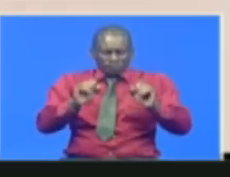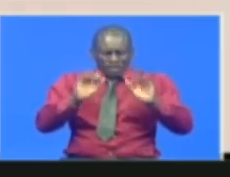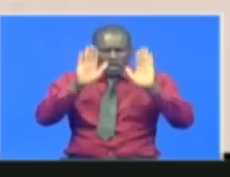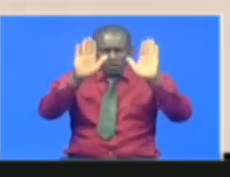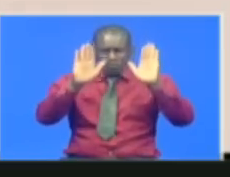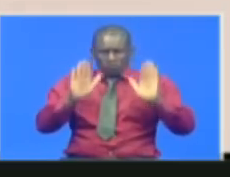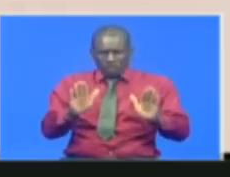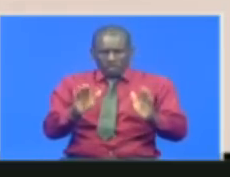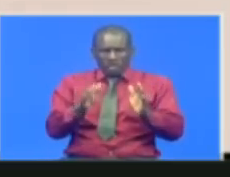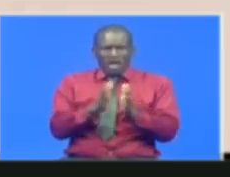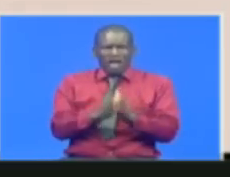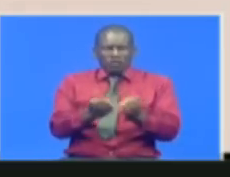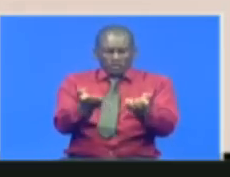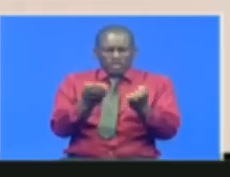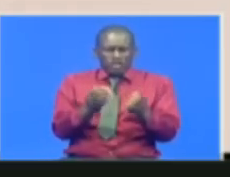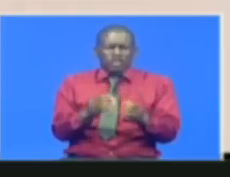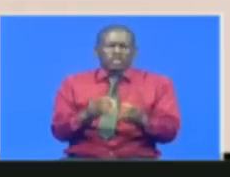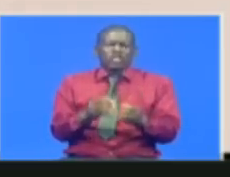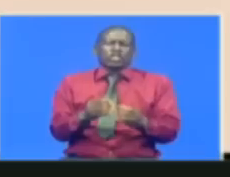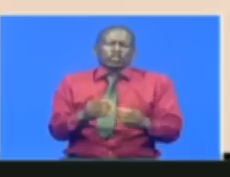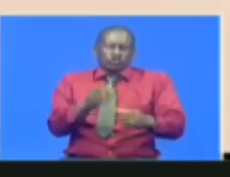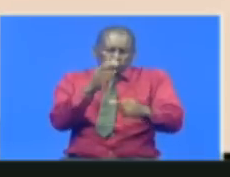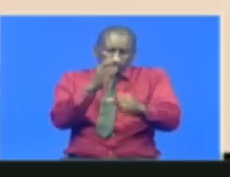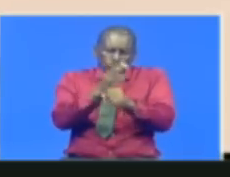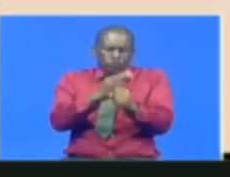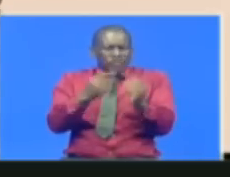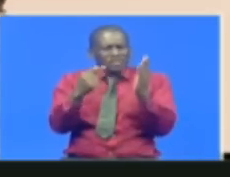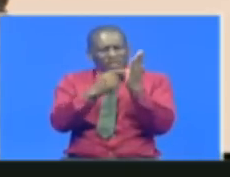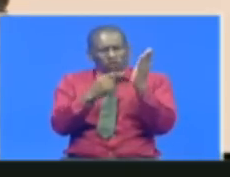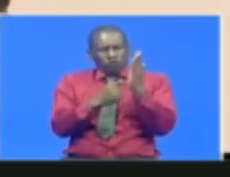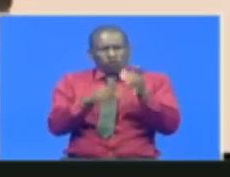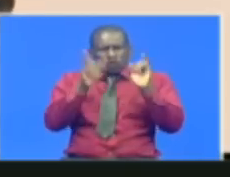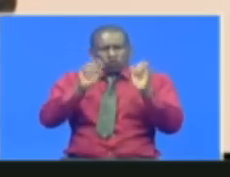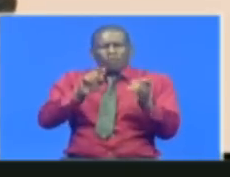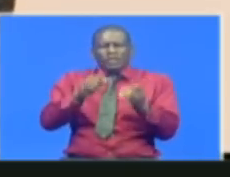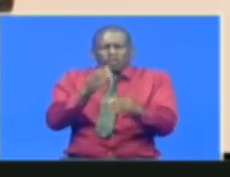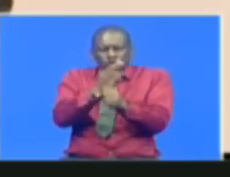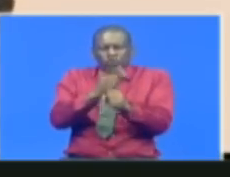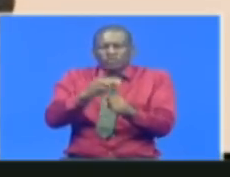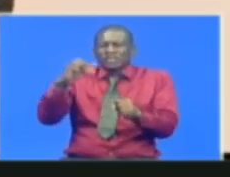and we need to leverage on technology. You must apply the brakes.